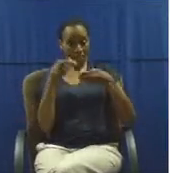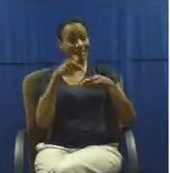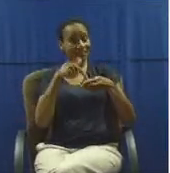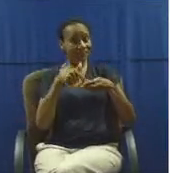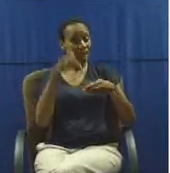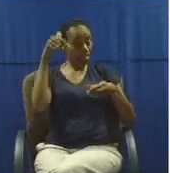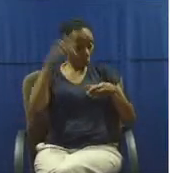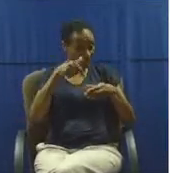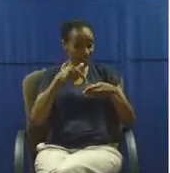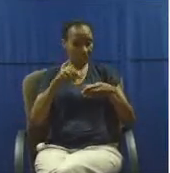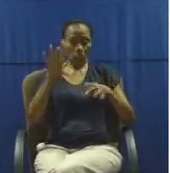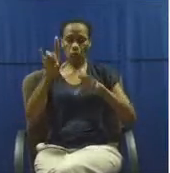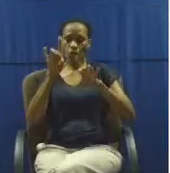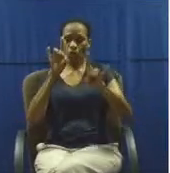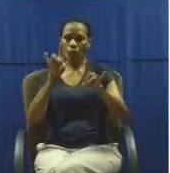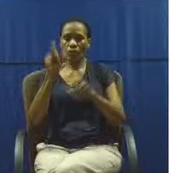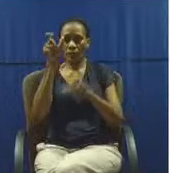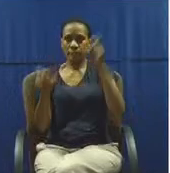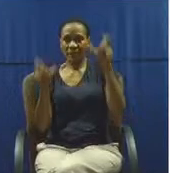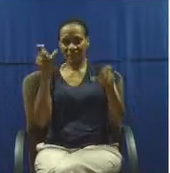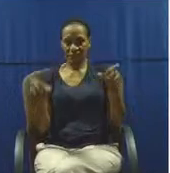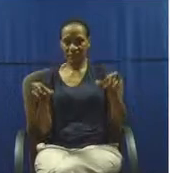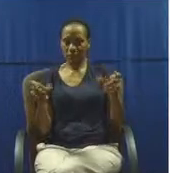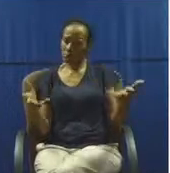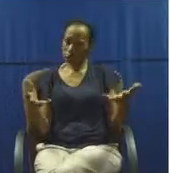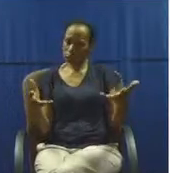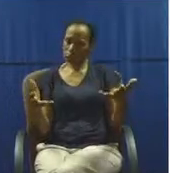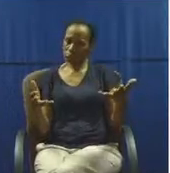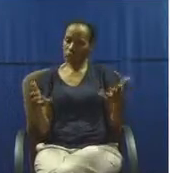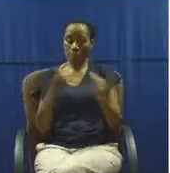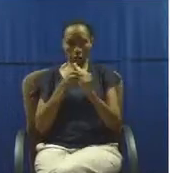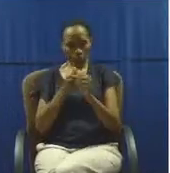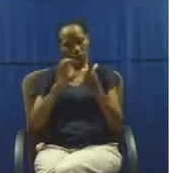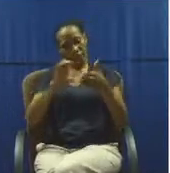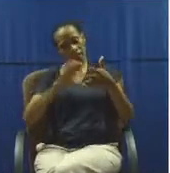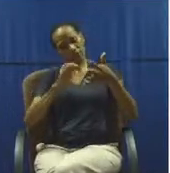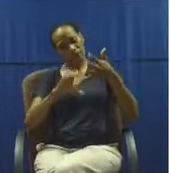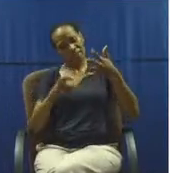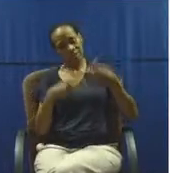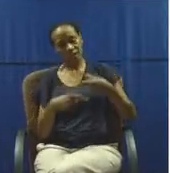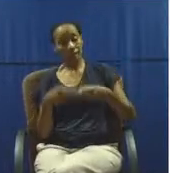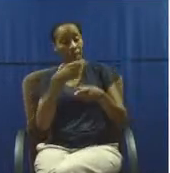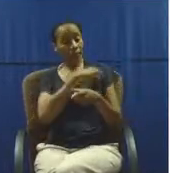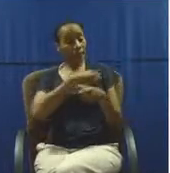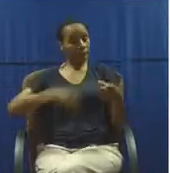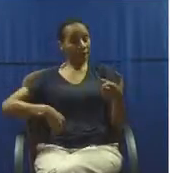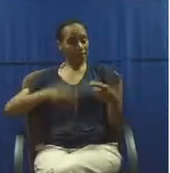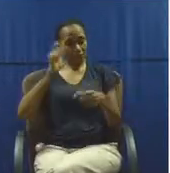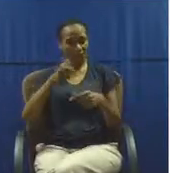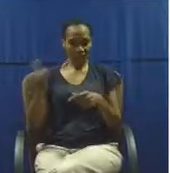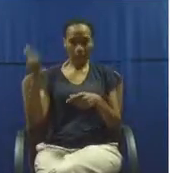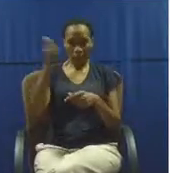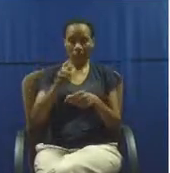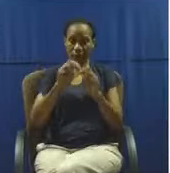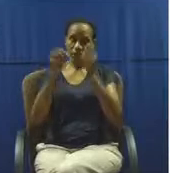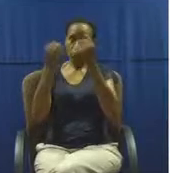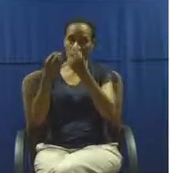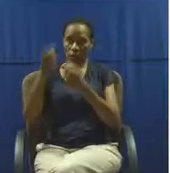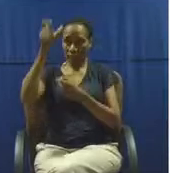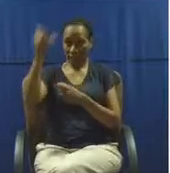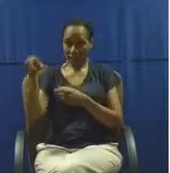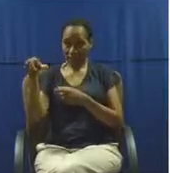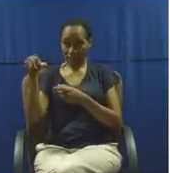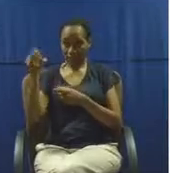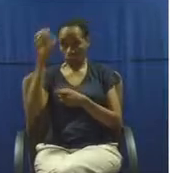interview candidates for these posts against objective criteria. The President should appoint the National Commissioner and